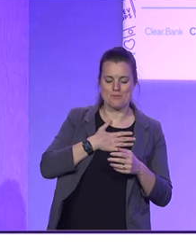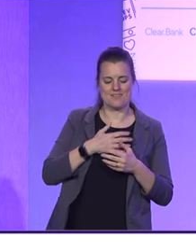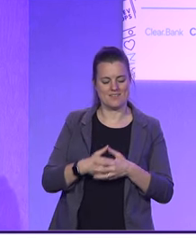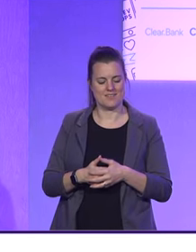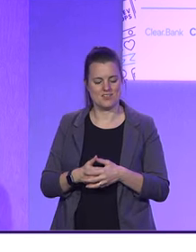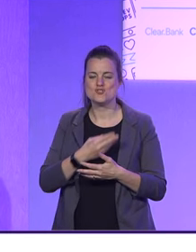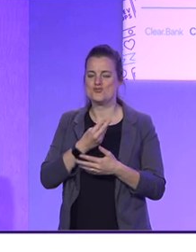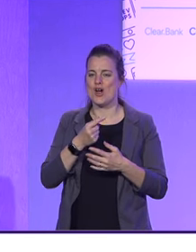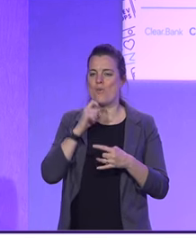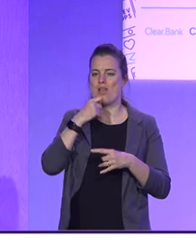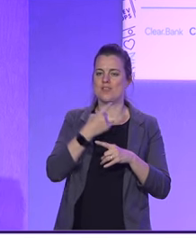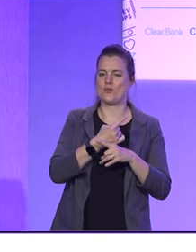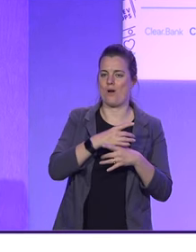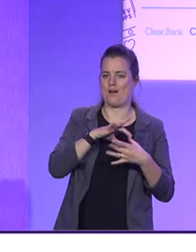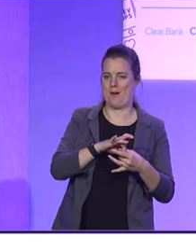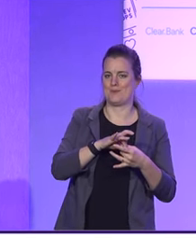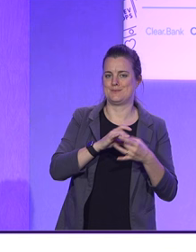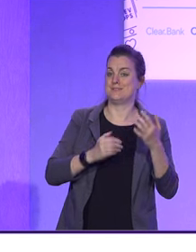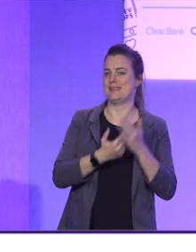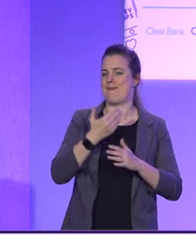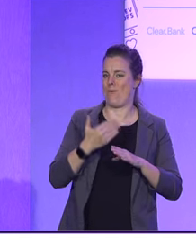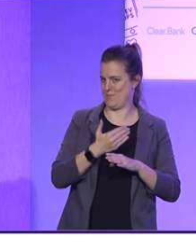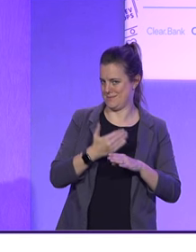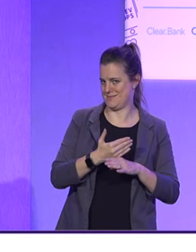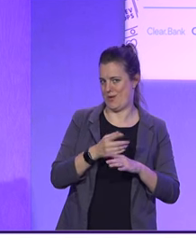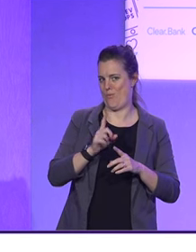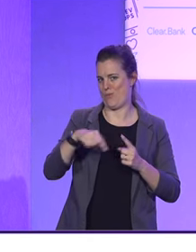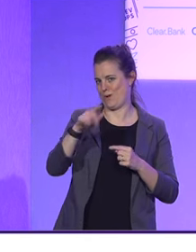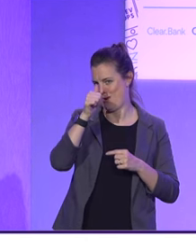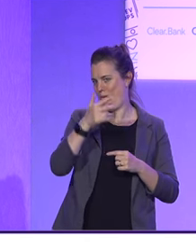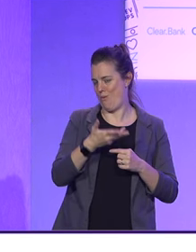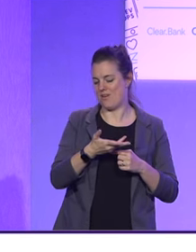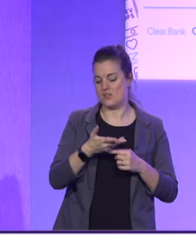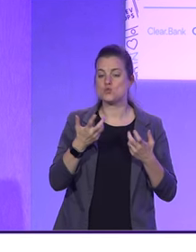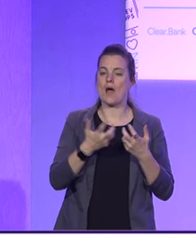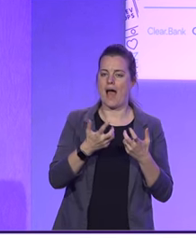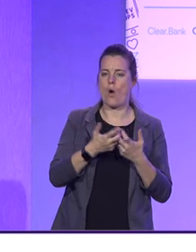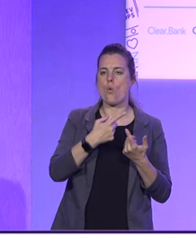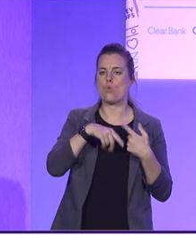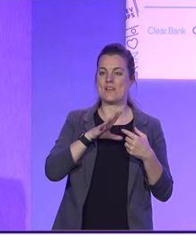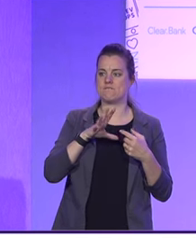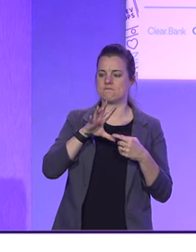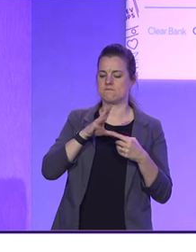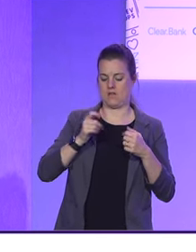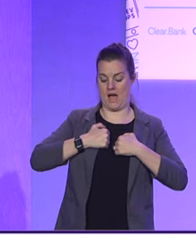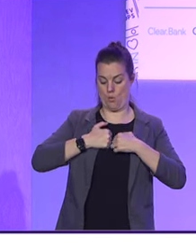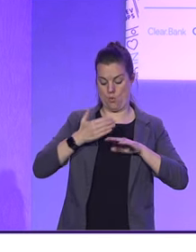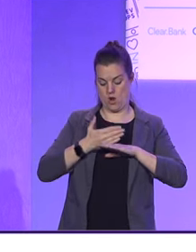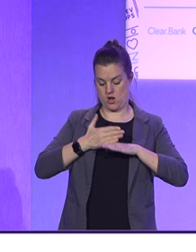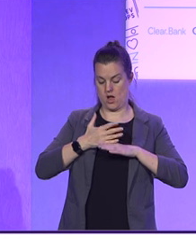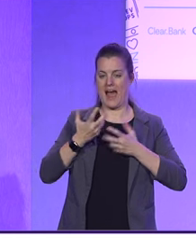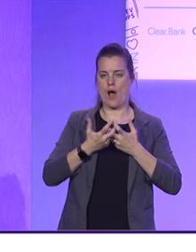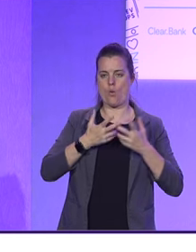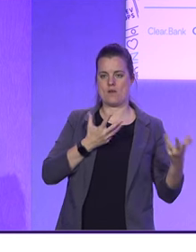we know about DevOps, okay, so this is about how we implemented DevOps, okay? Maybe